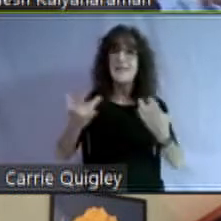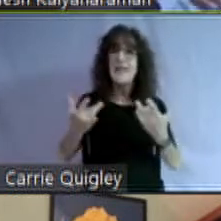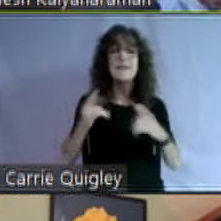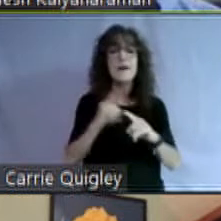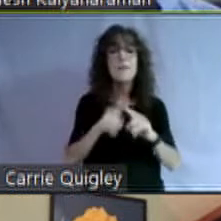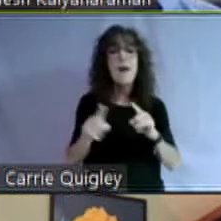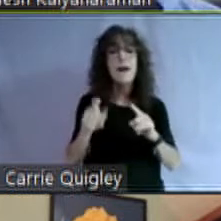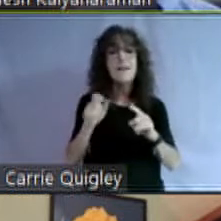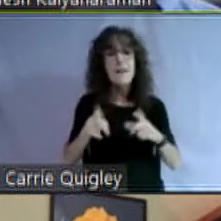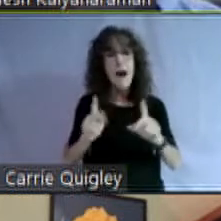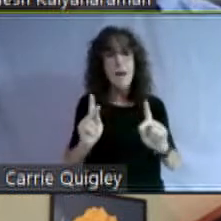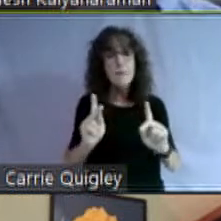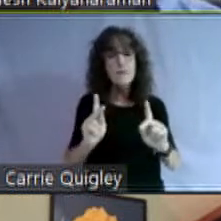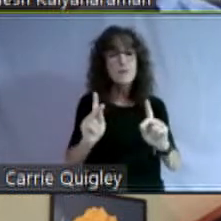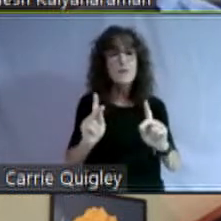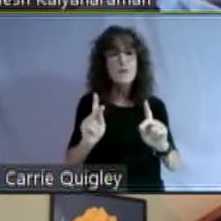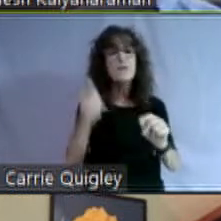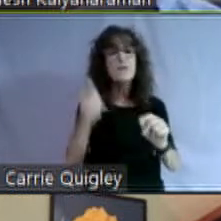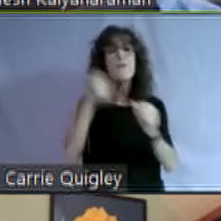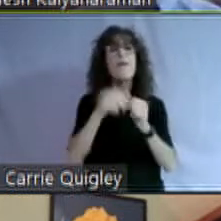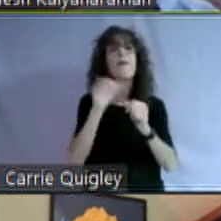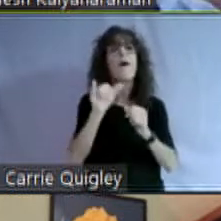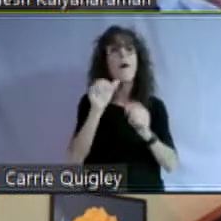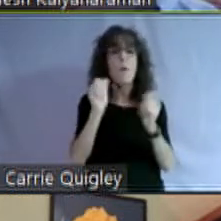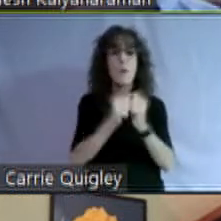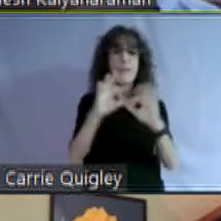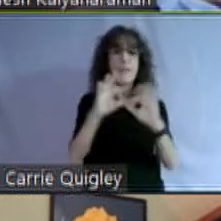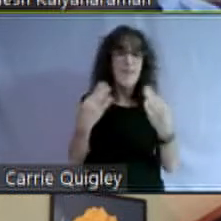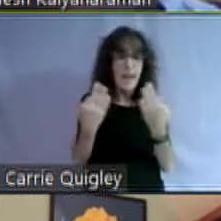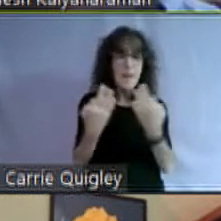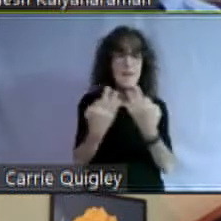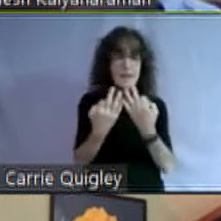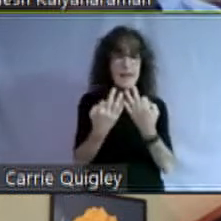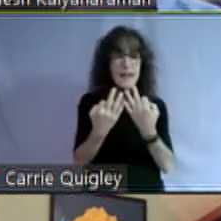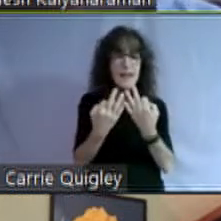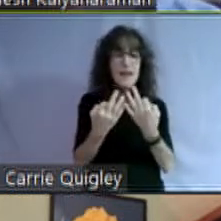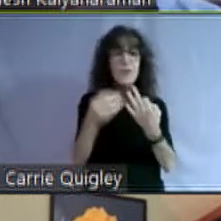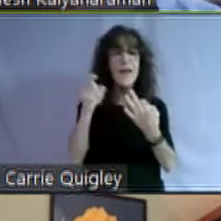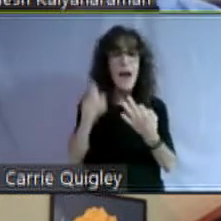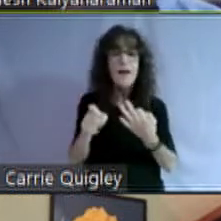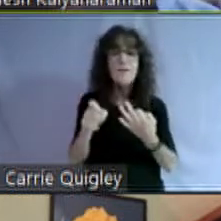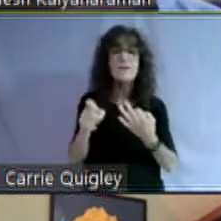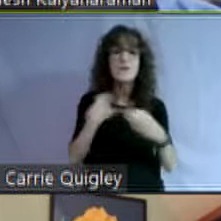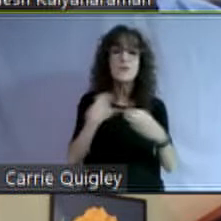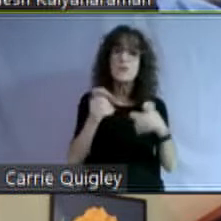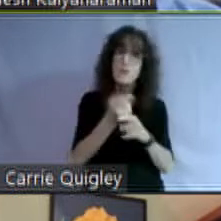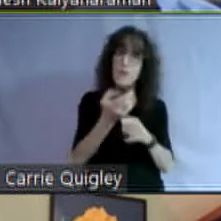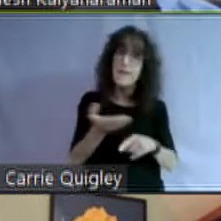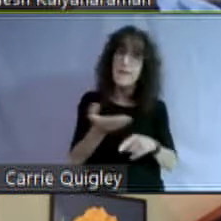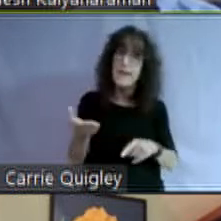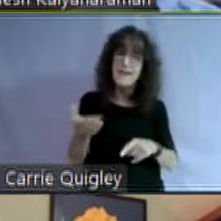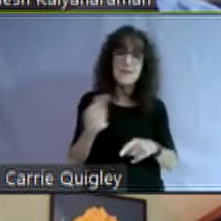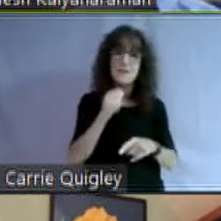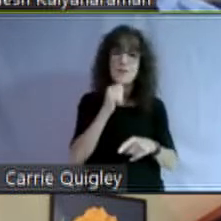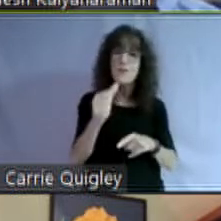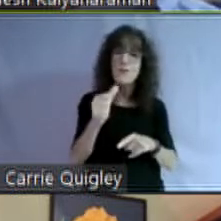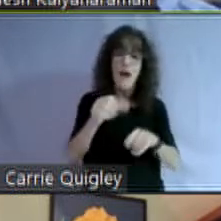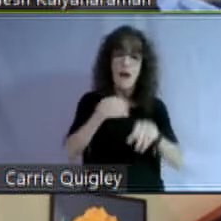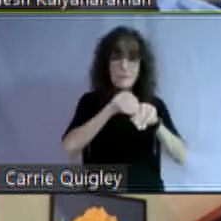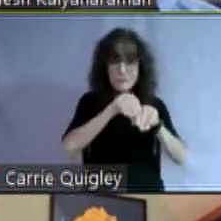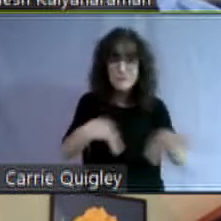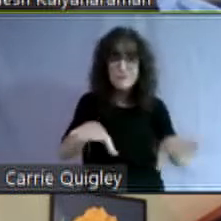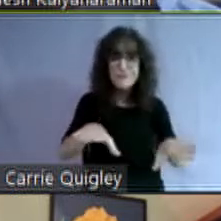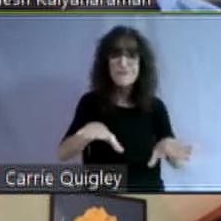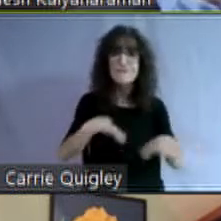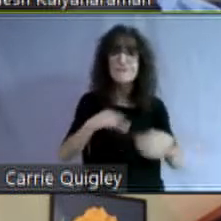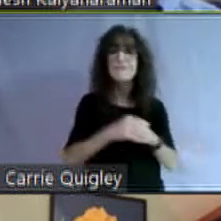an opportunity to remind ourselves that even with family, we have to make sure we're doing the right things so that we don't get them sick too.